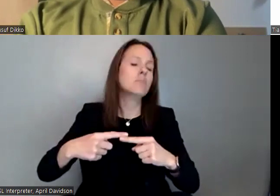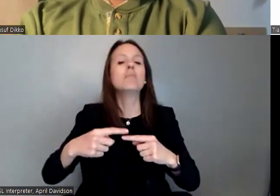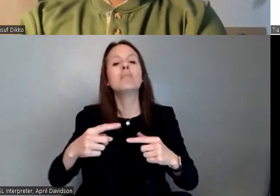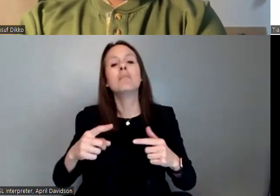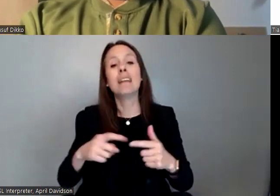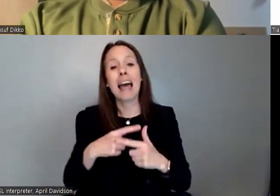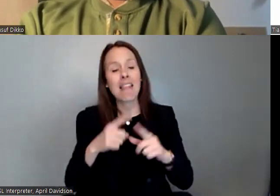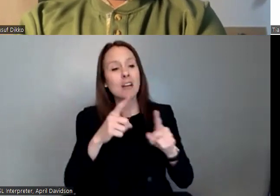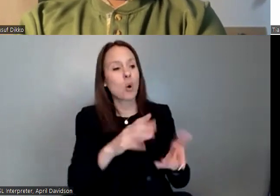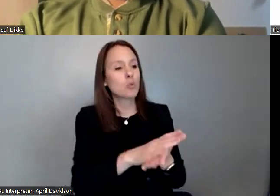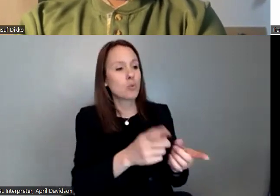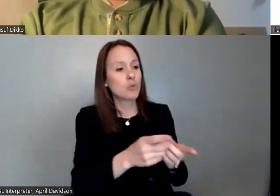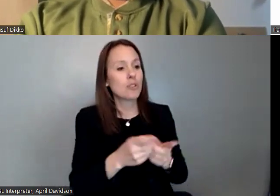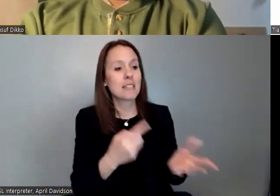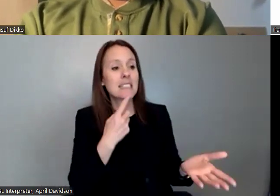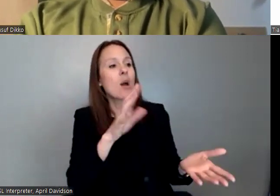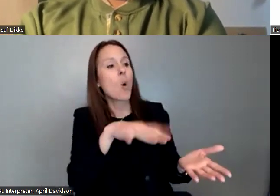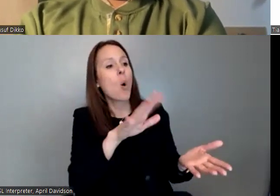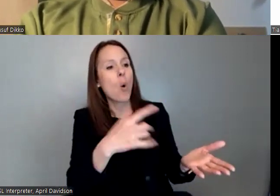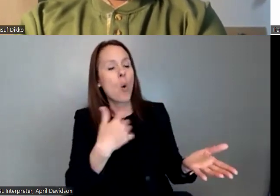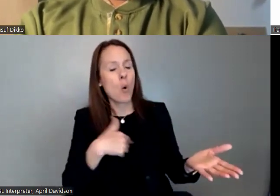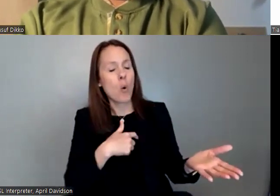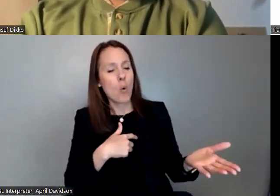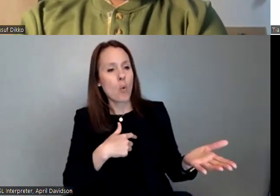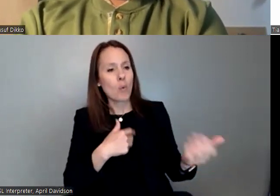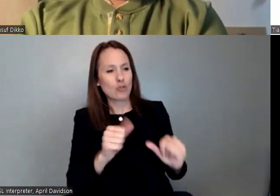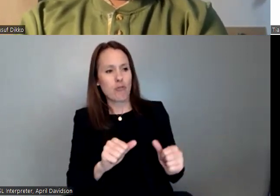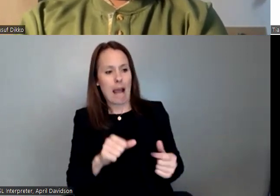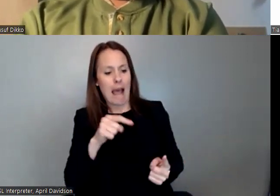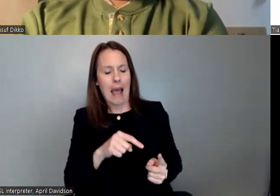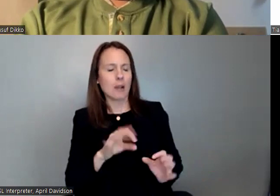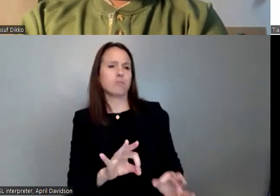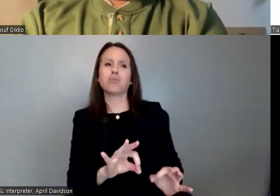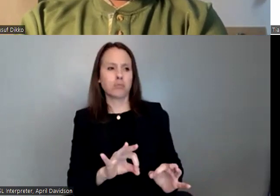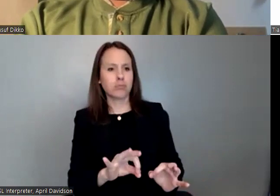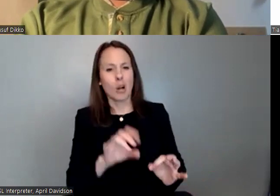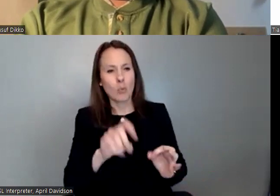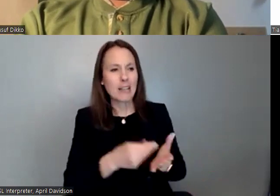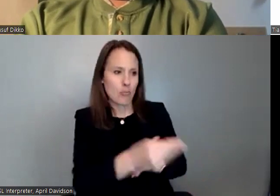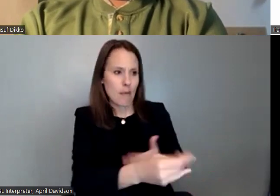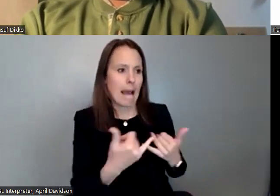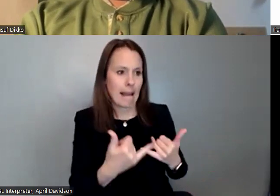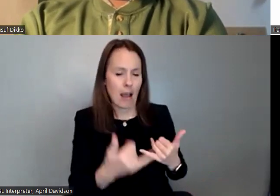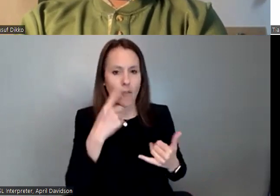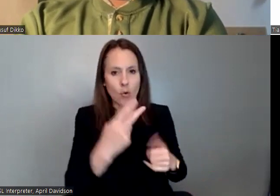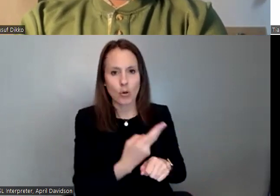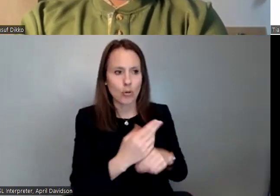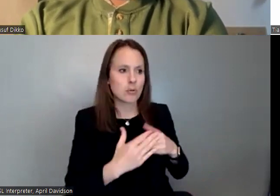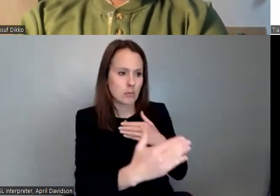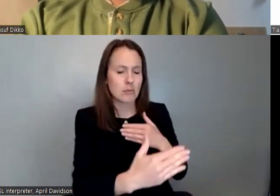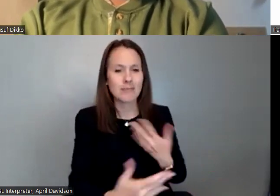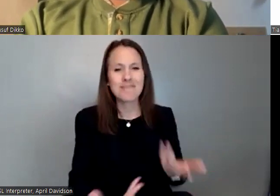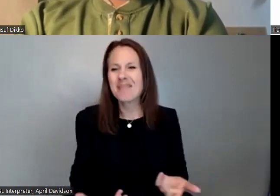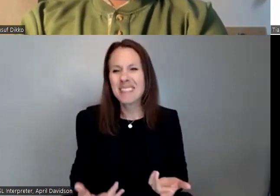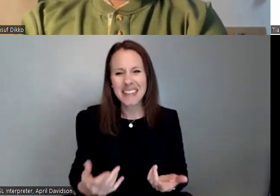to their district and say, hey, we need to purchase this after trying it out, because it doesn't make sense to